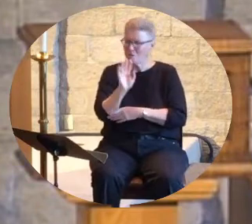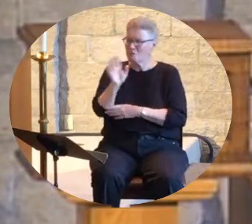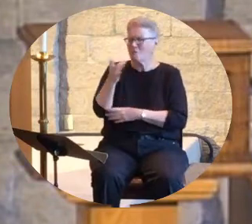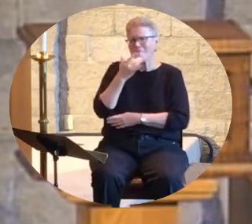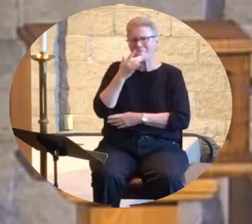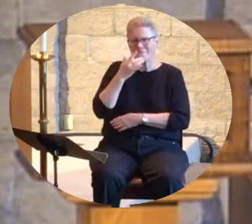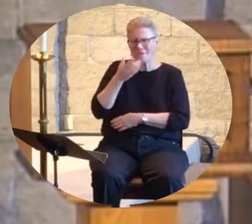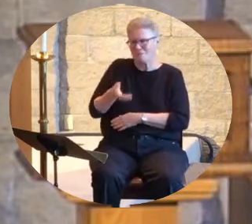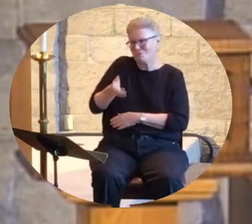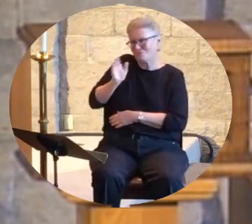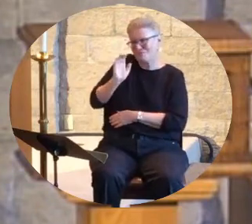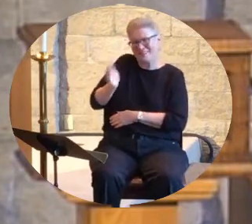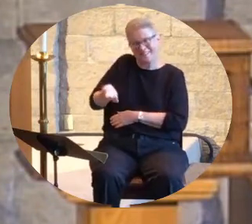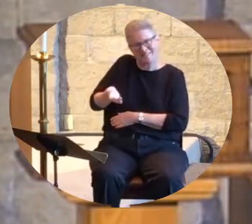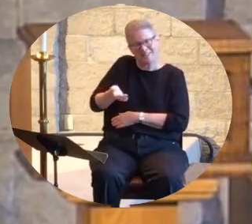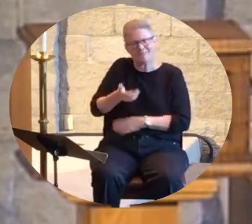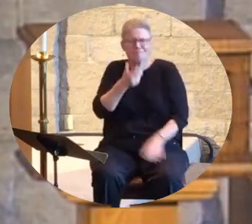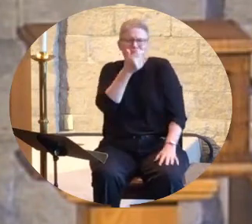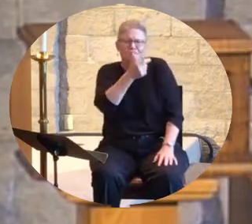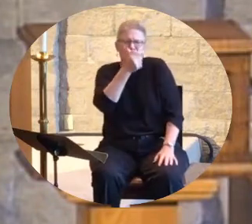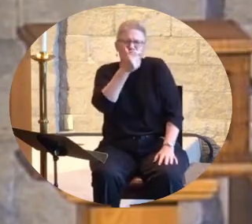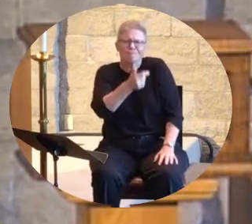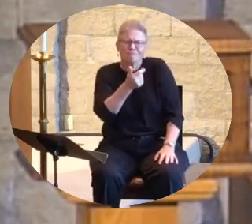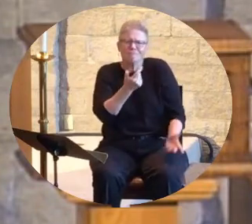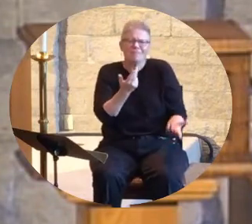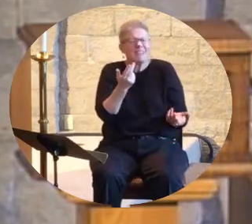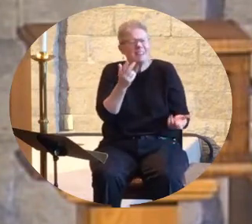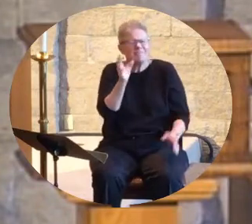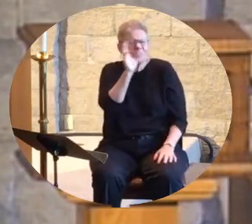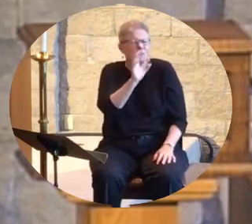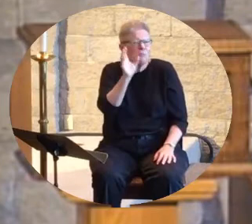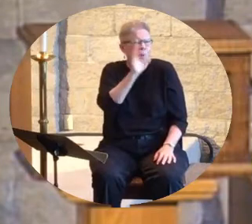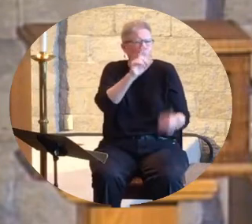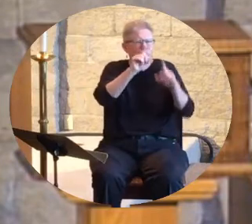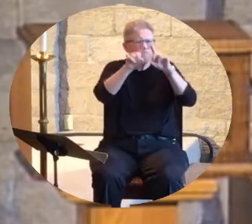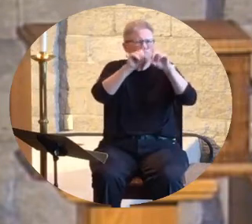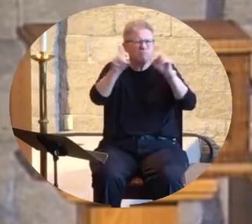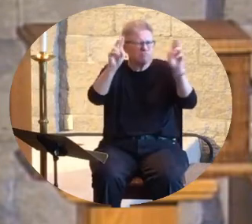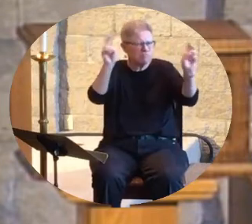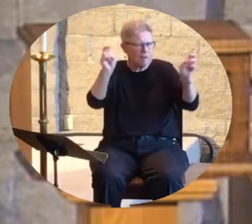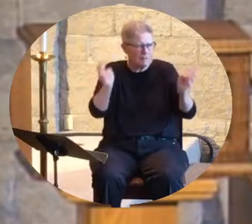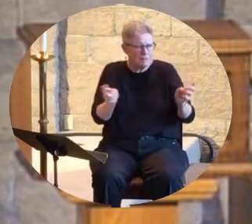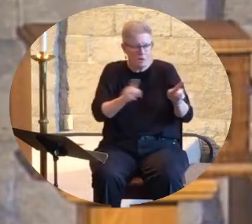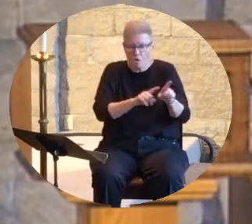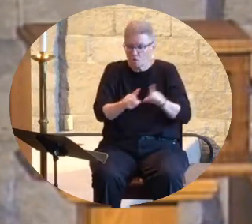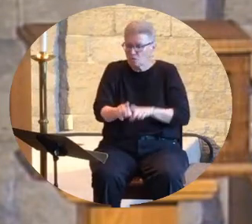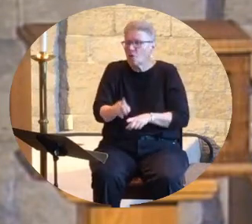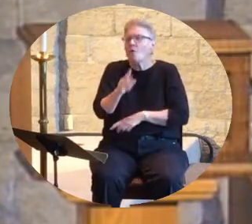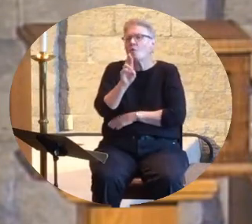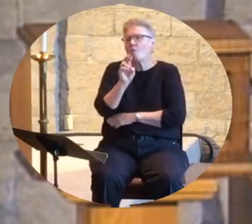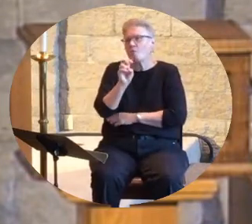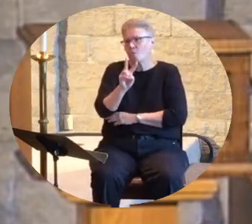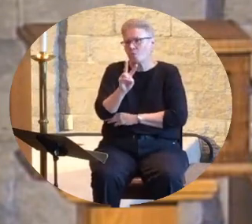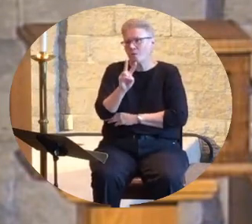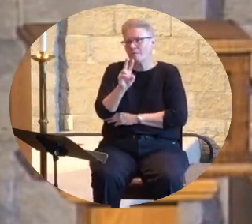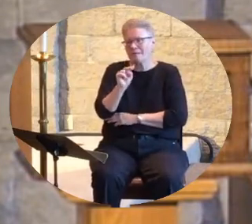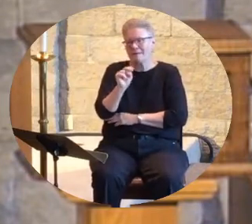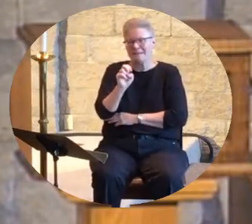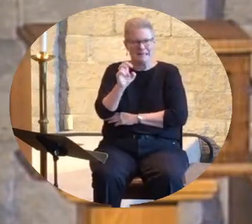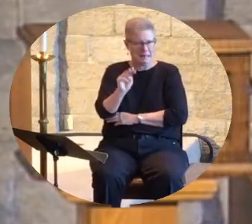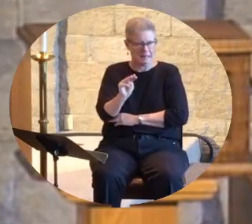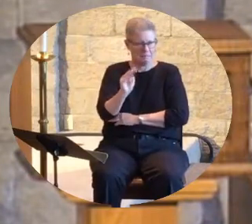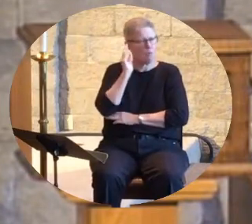theological topics. And last but not least is Linda Neeb. She continues 3 new yoga